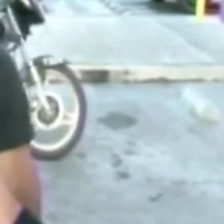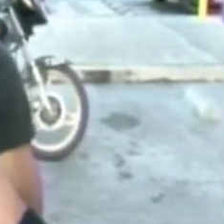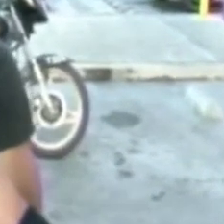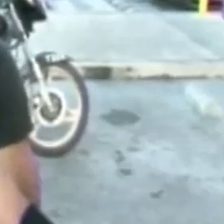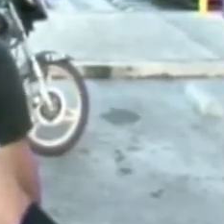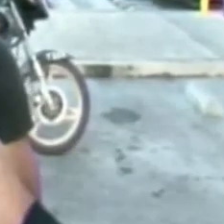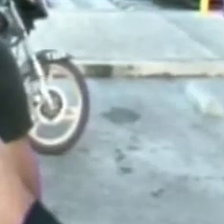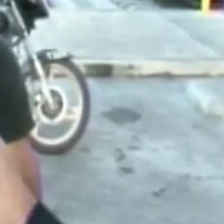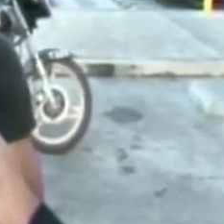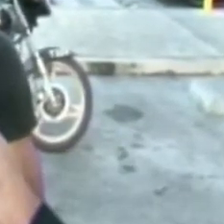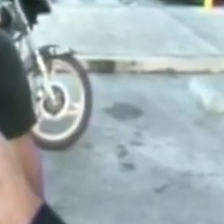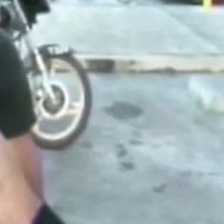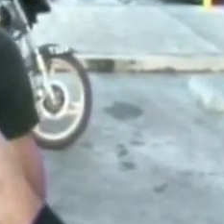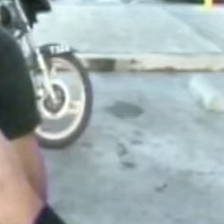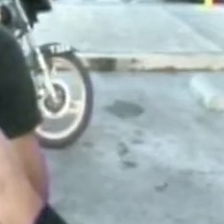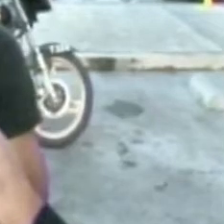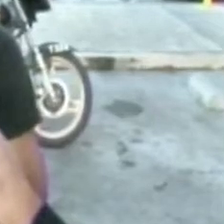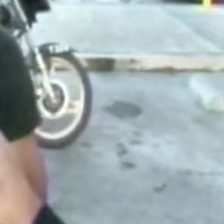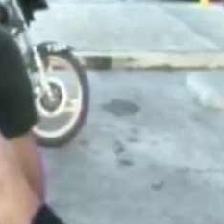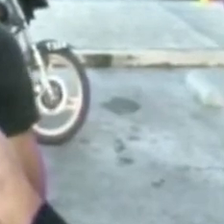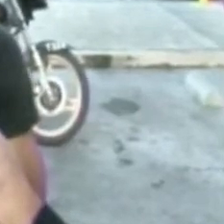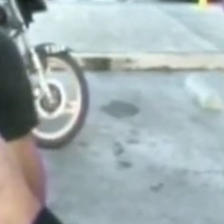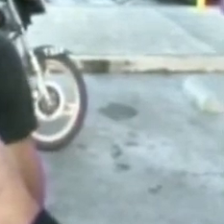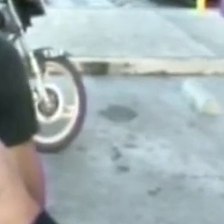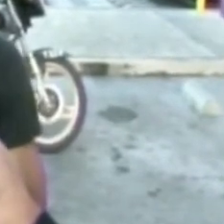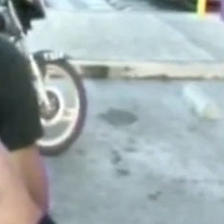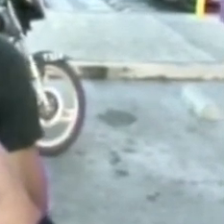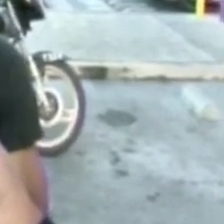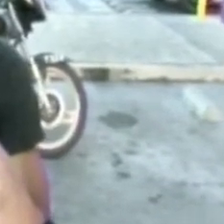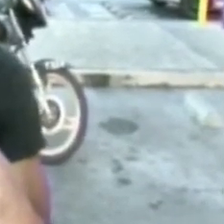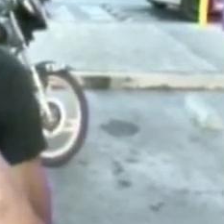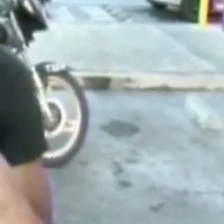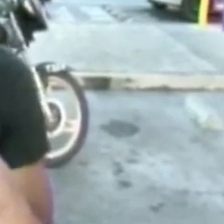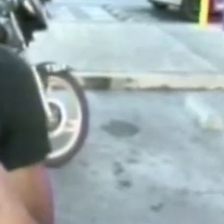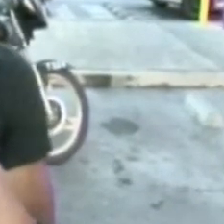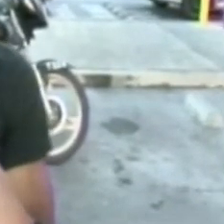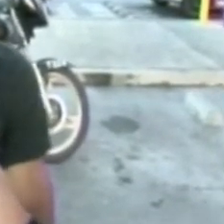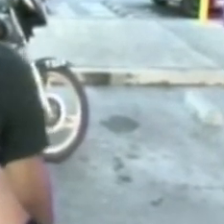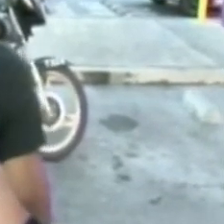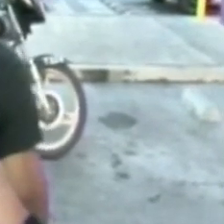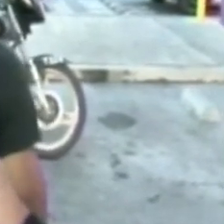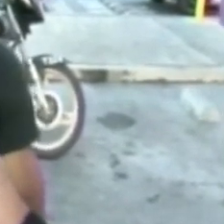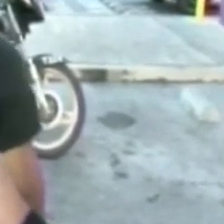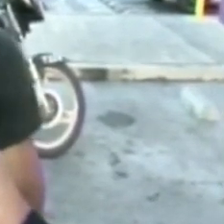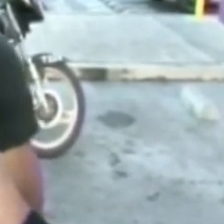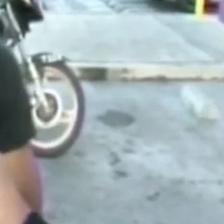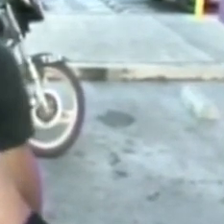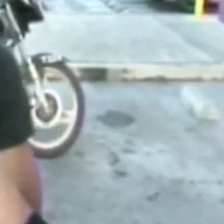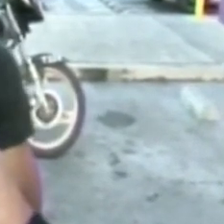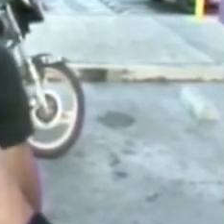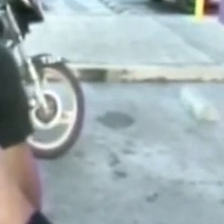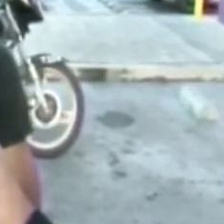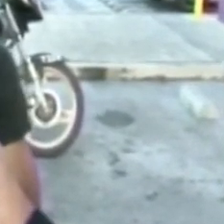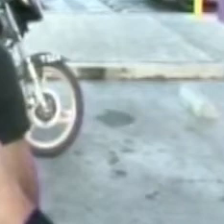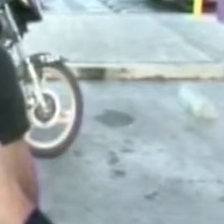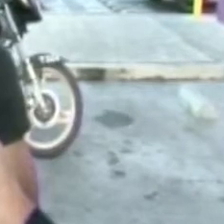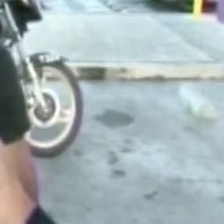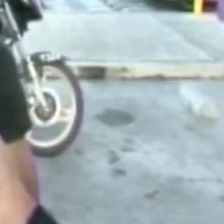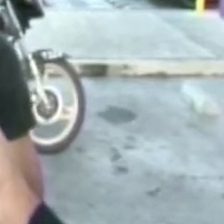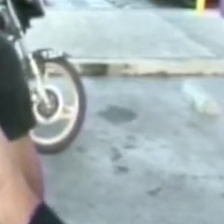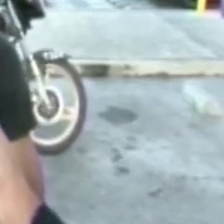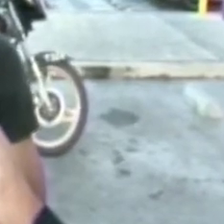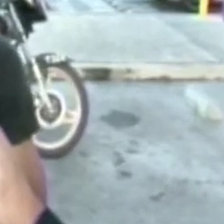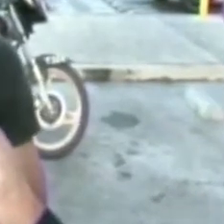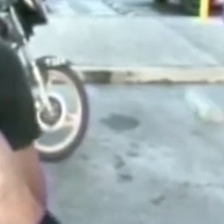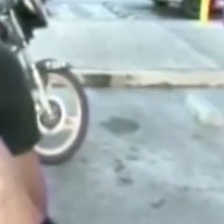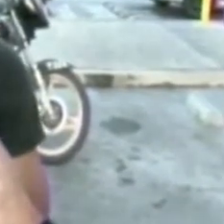and stuff, because this is the second Chefette I've been to now and just can't seem to escape all the traffic. So I got to see what I could get when I get